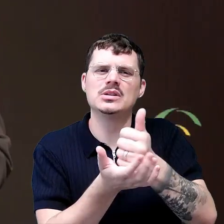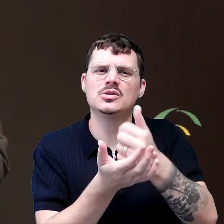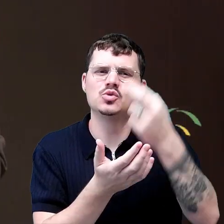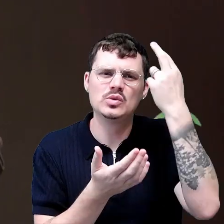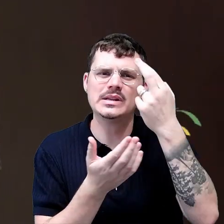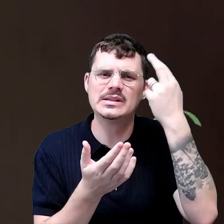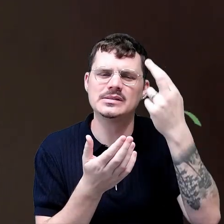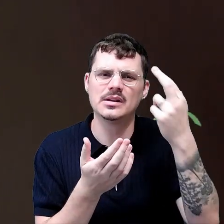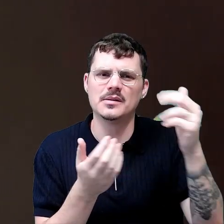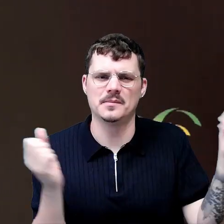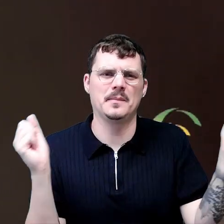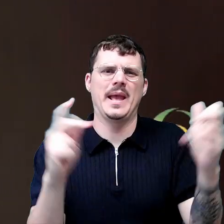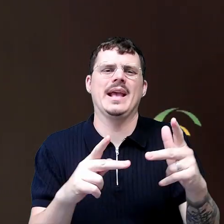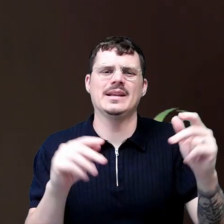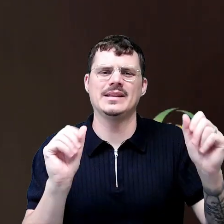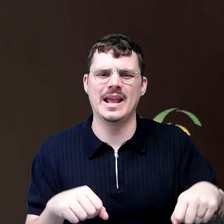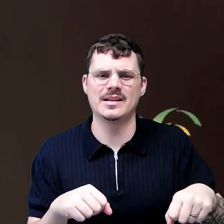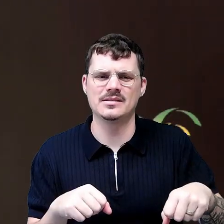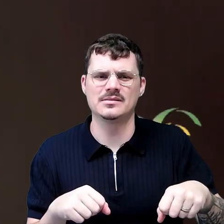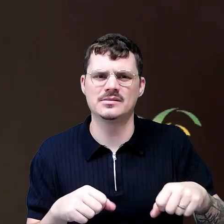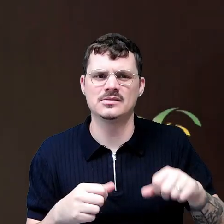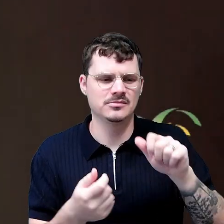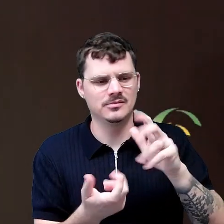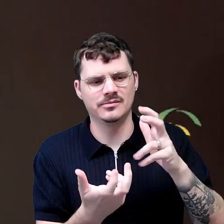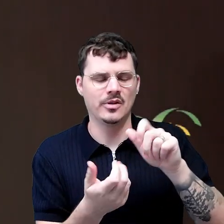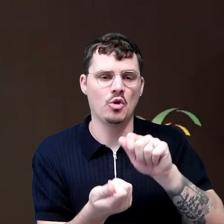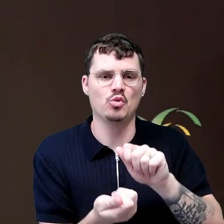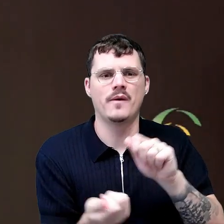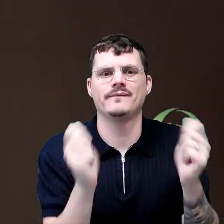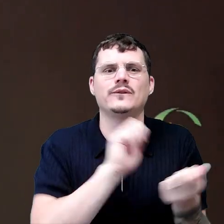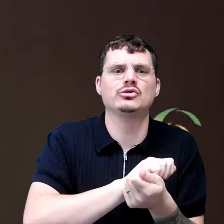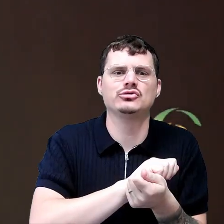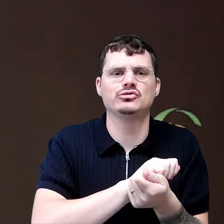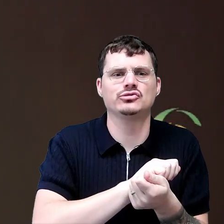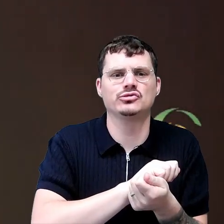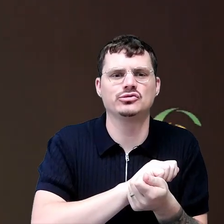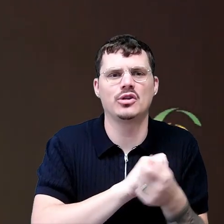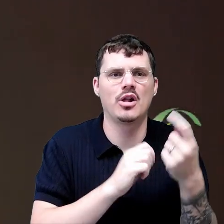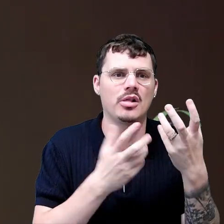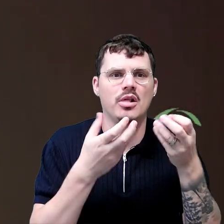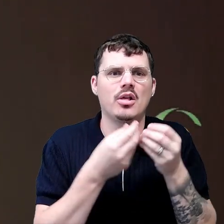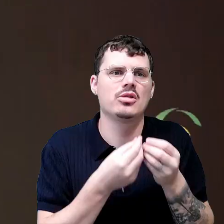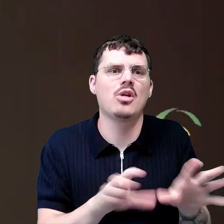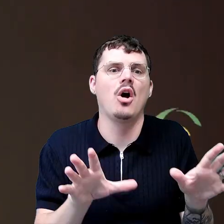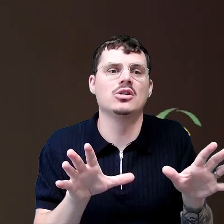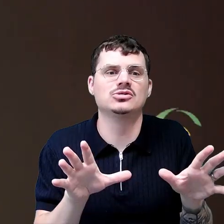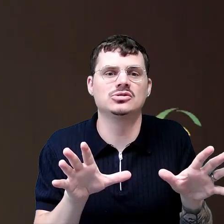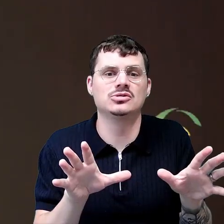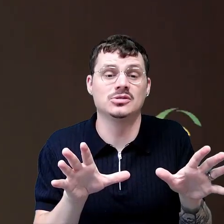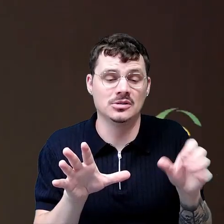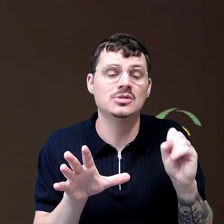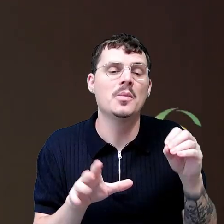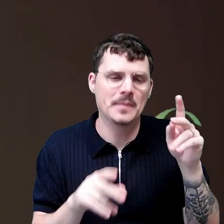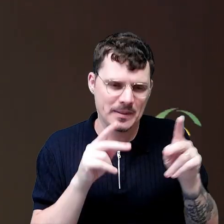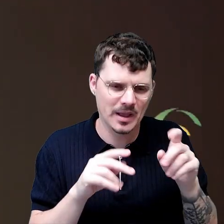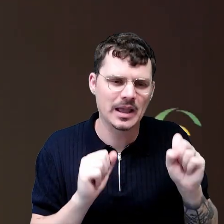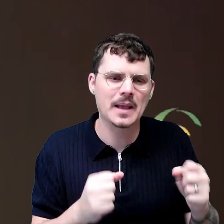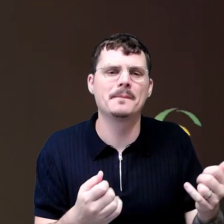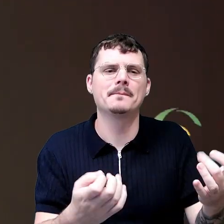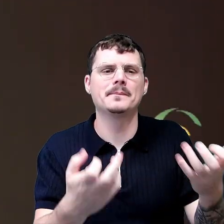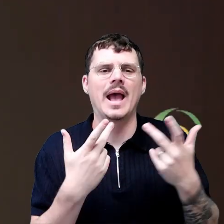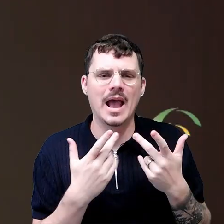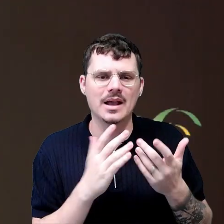reason that could reverse the loss, so people would get